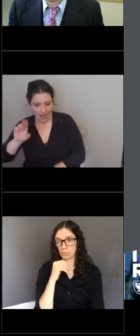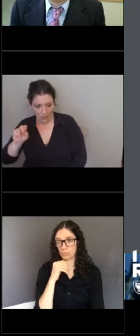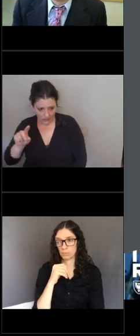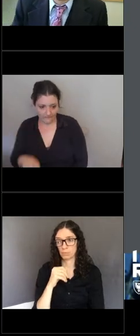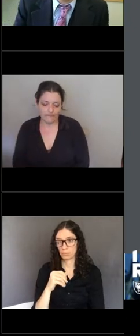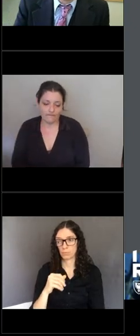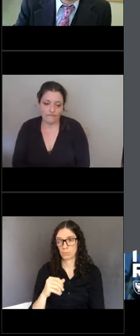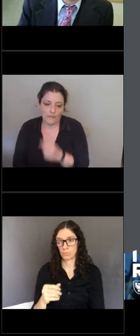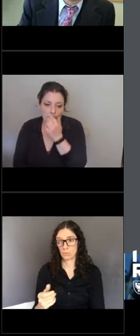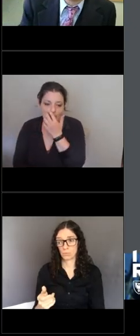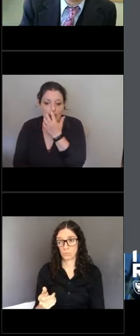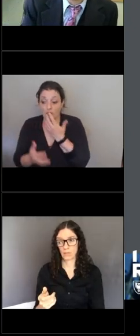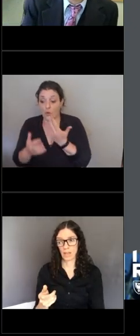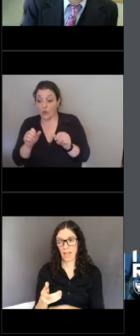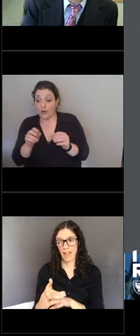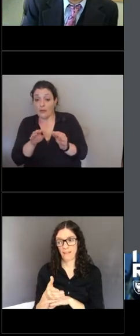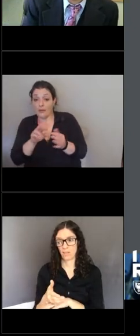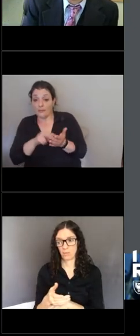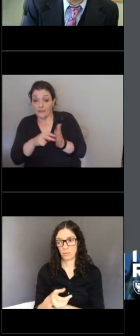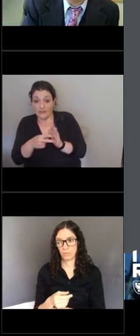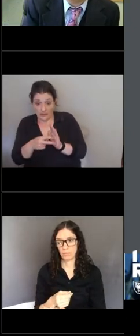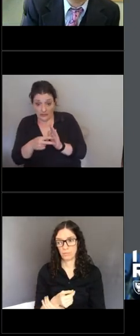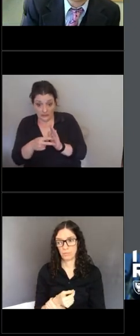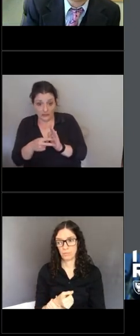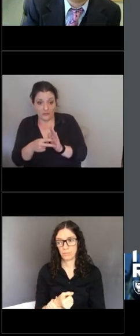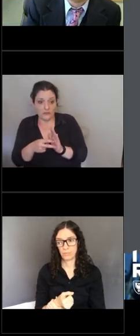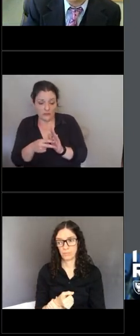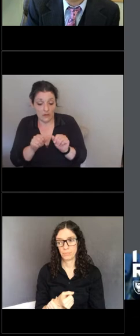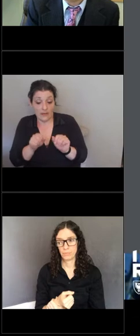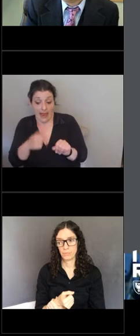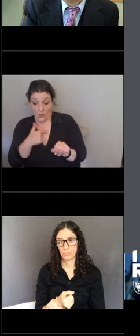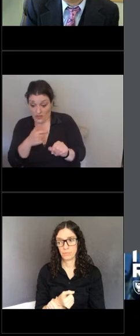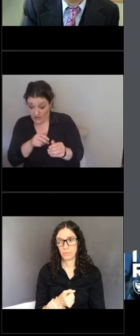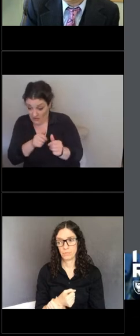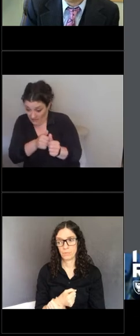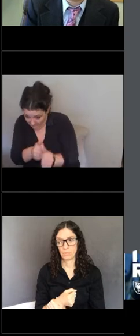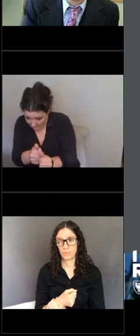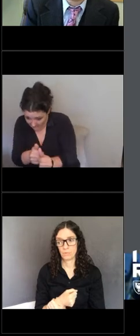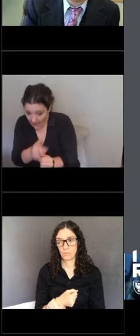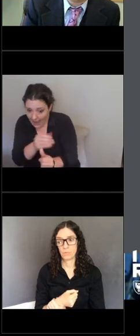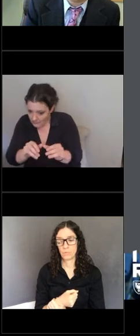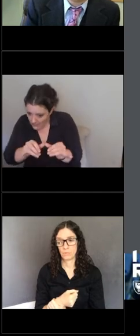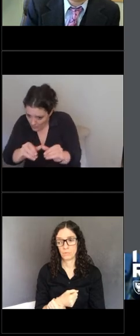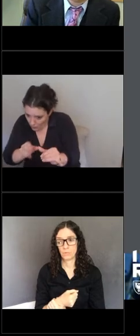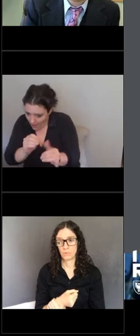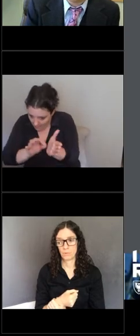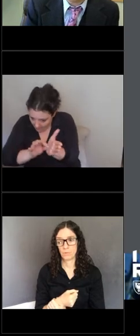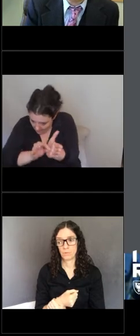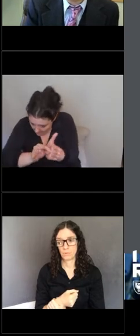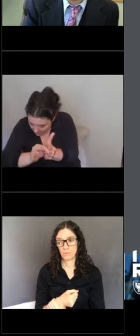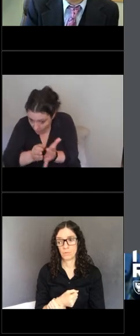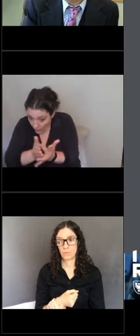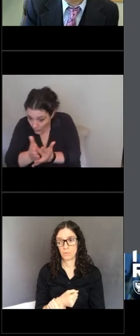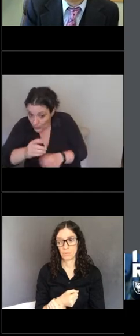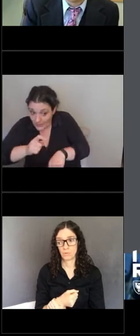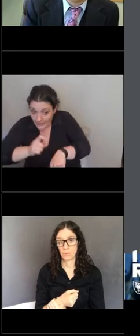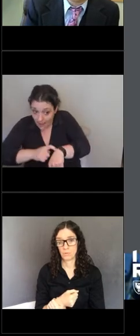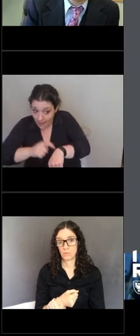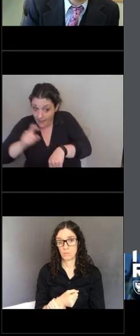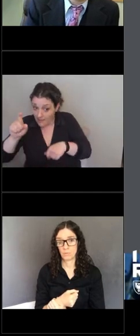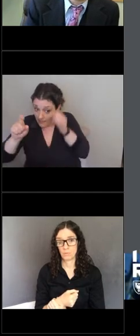self-explanatory. Are there clear benchmarks that we can track and measure over time? existing? Is the activity